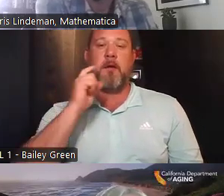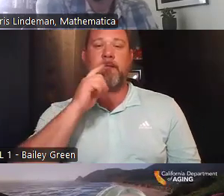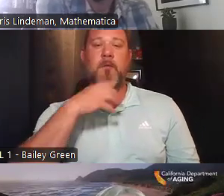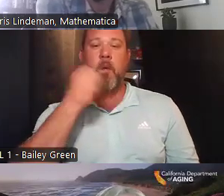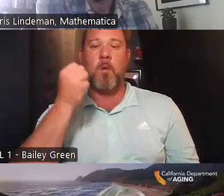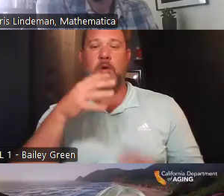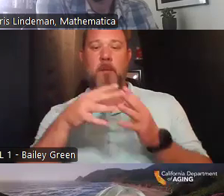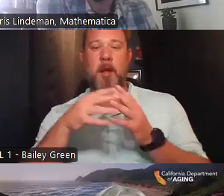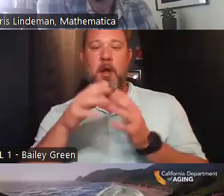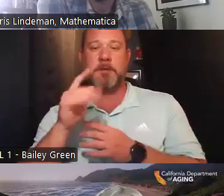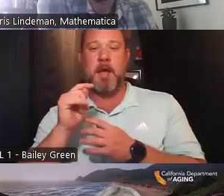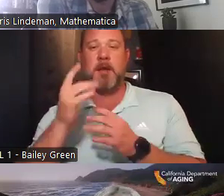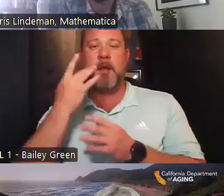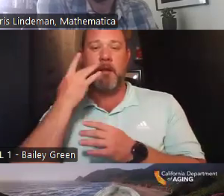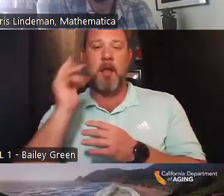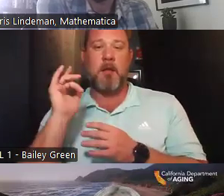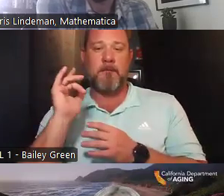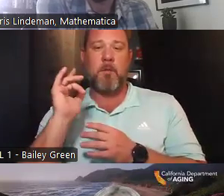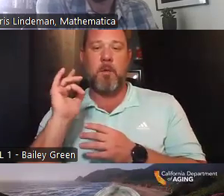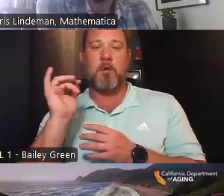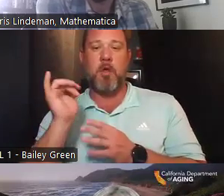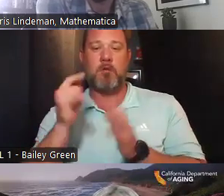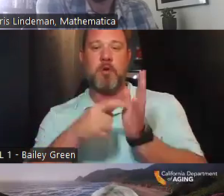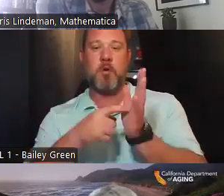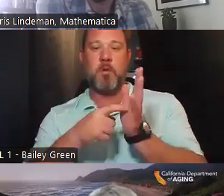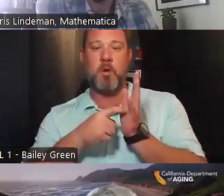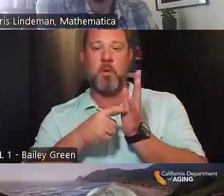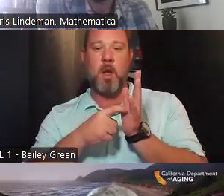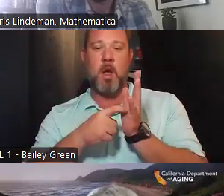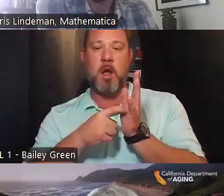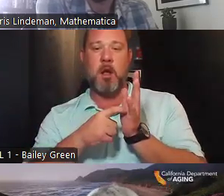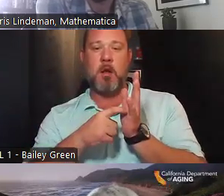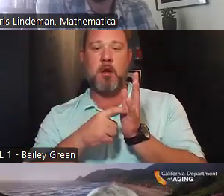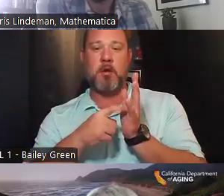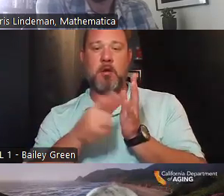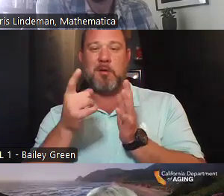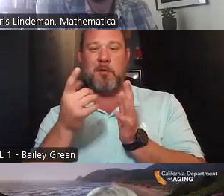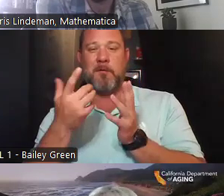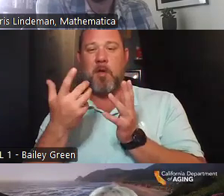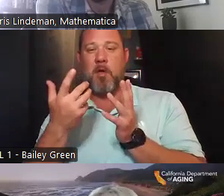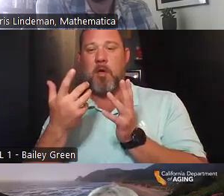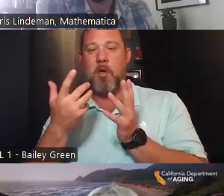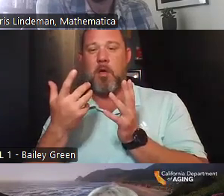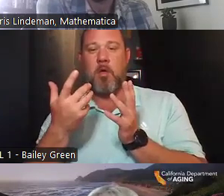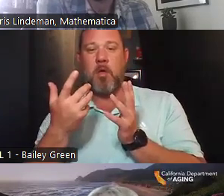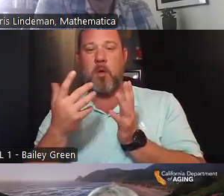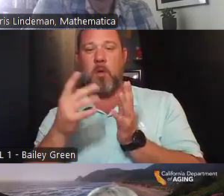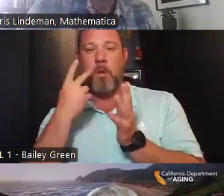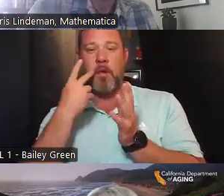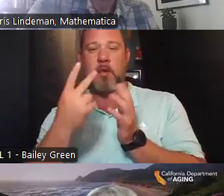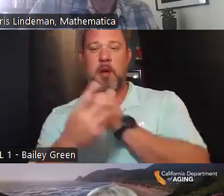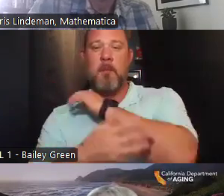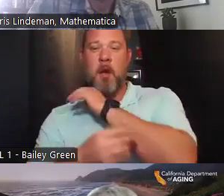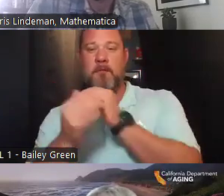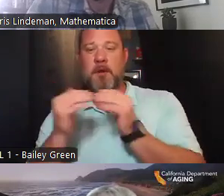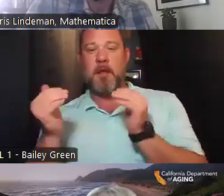Americans Act and California also require that we, and you've already kind of got well, we look at poverty